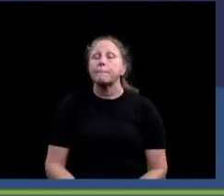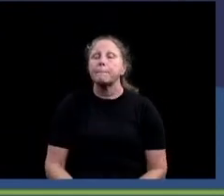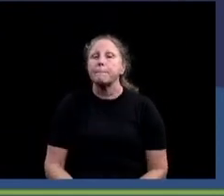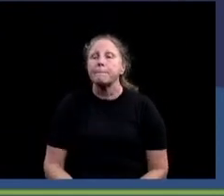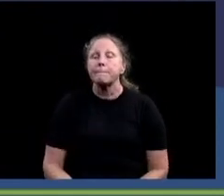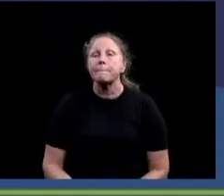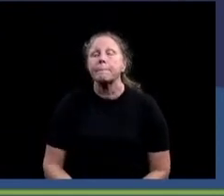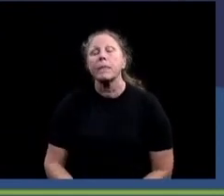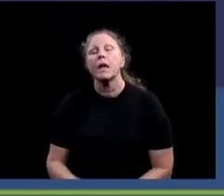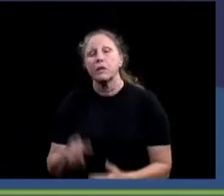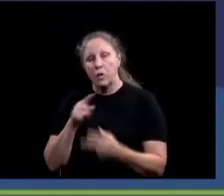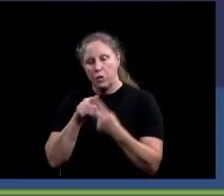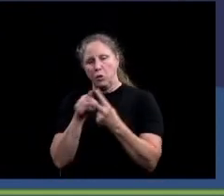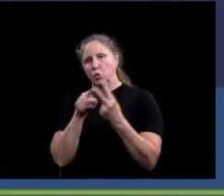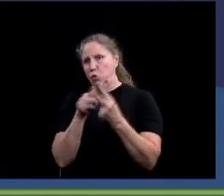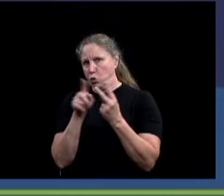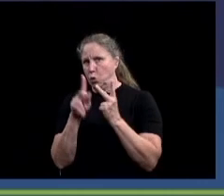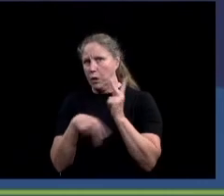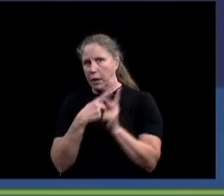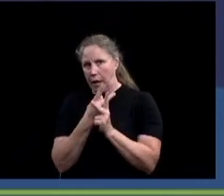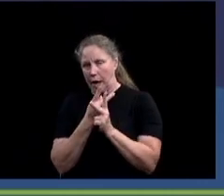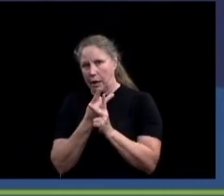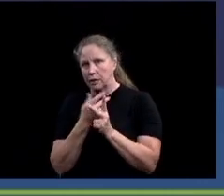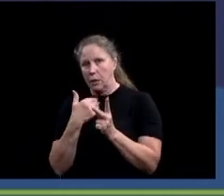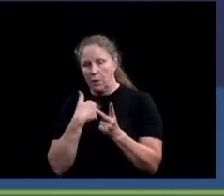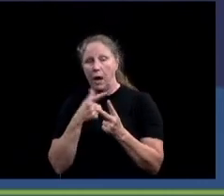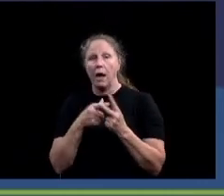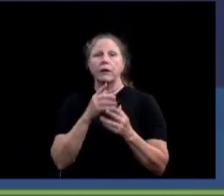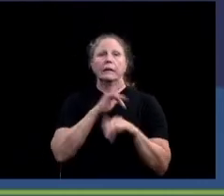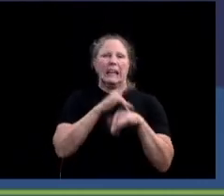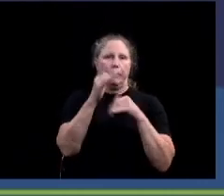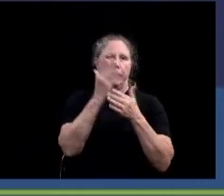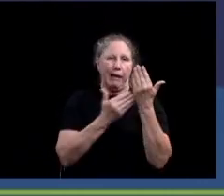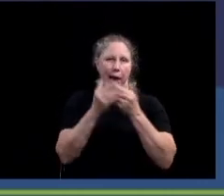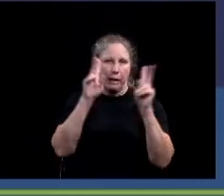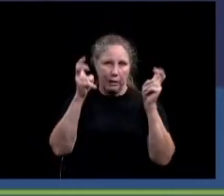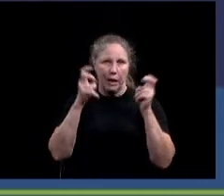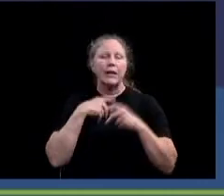hand control, and so those are defensive tactics. But just to be clear,